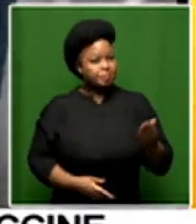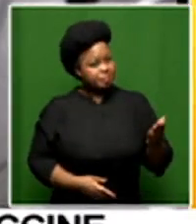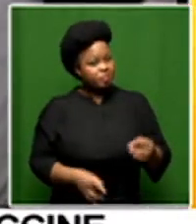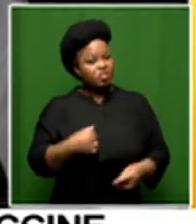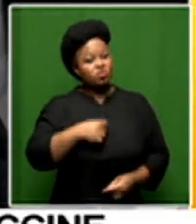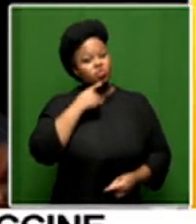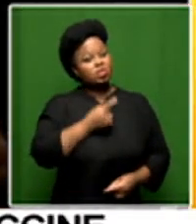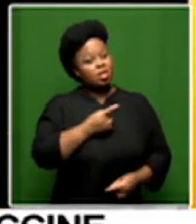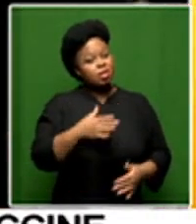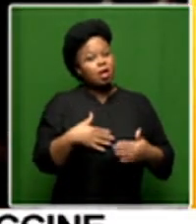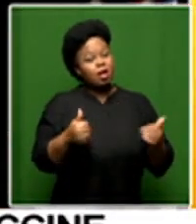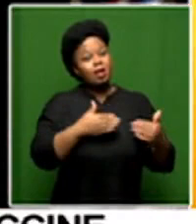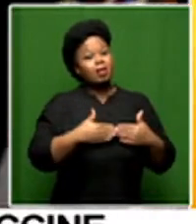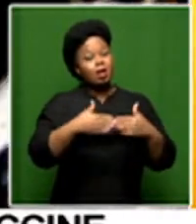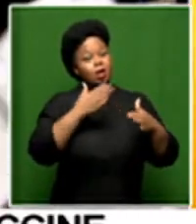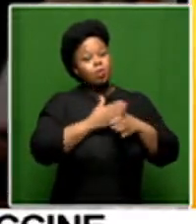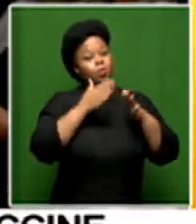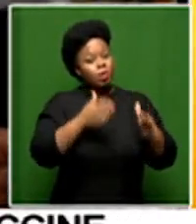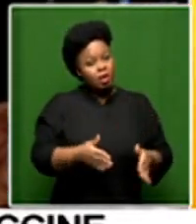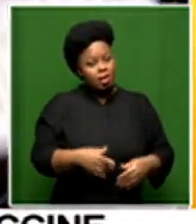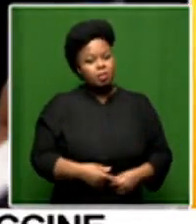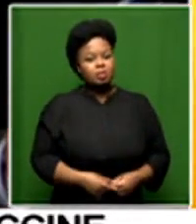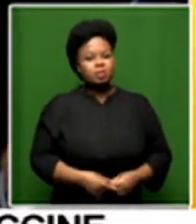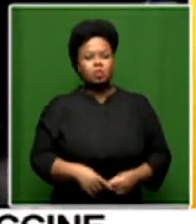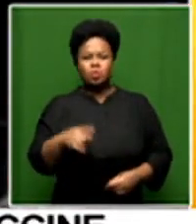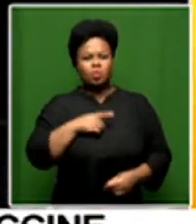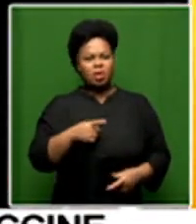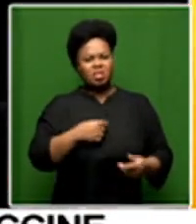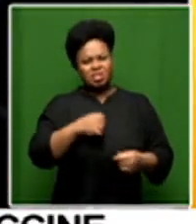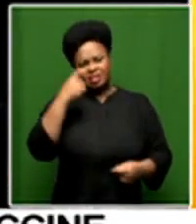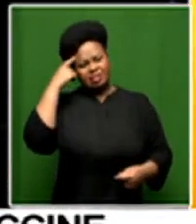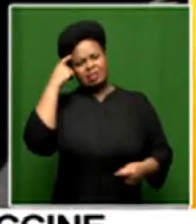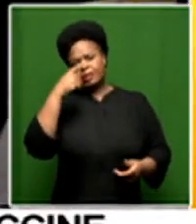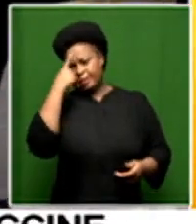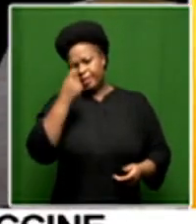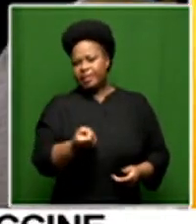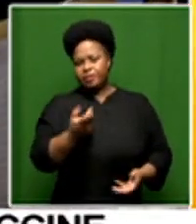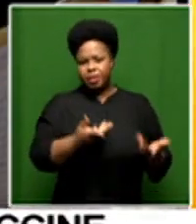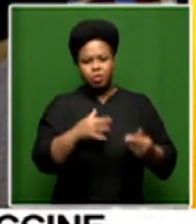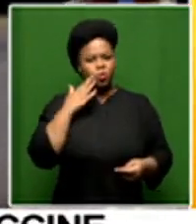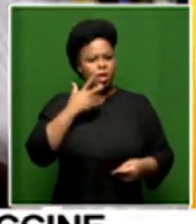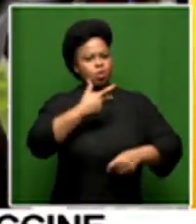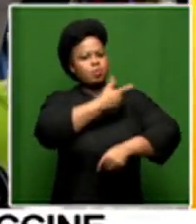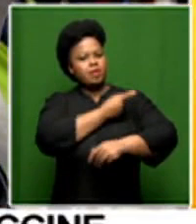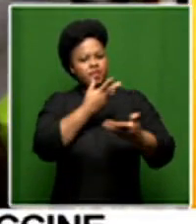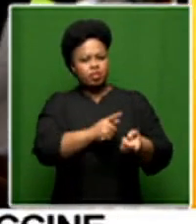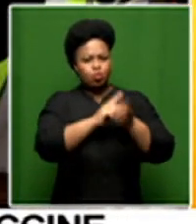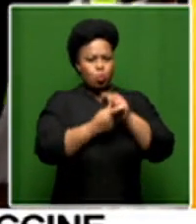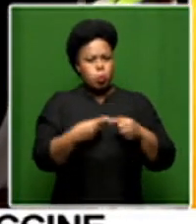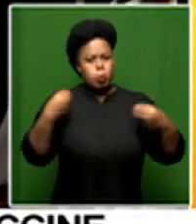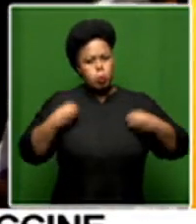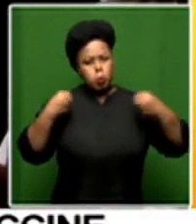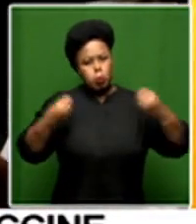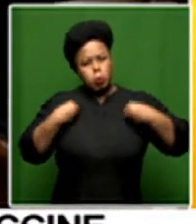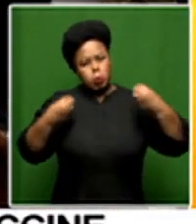when you say that healthcare workers labor under notions that they could, after taking the vaccine, turn into